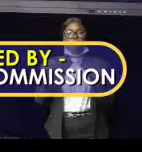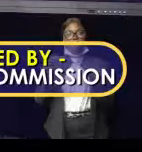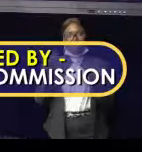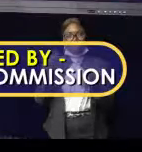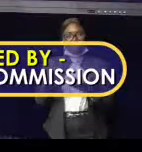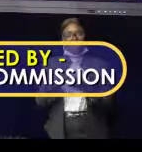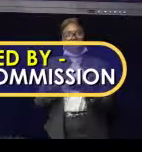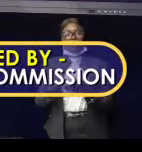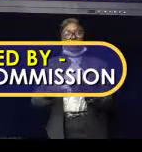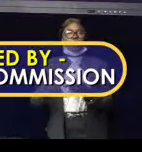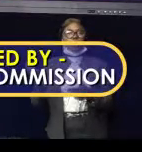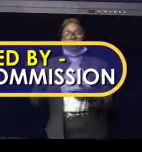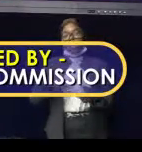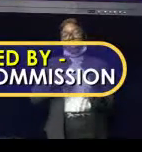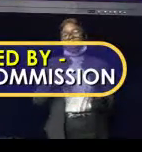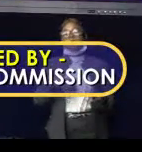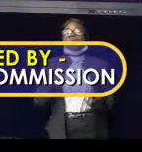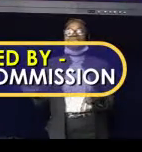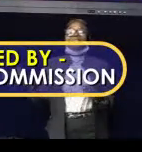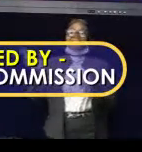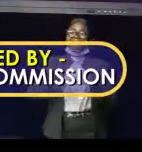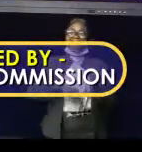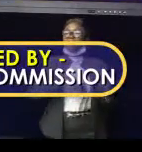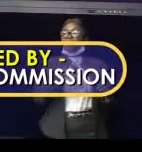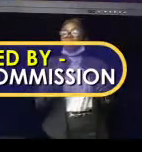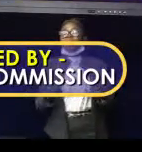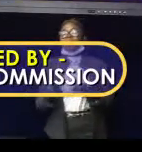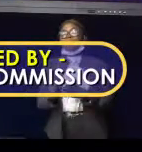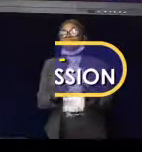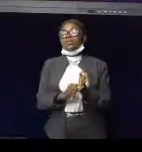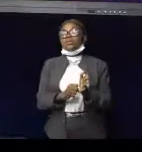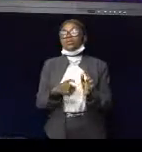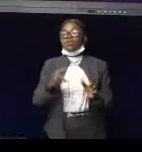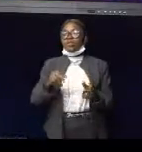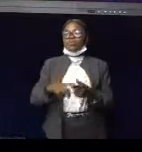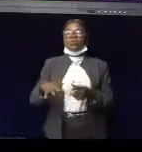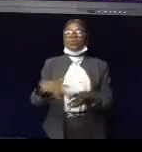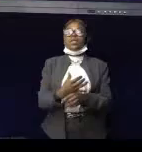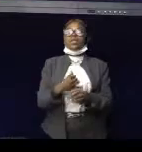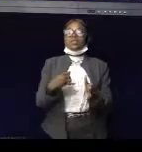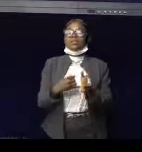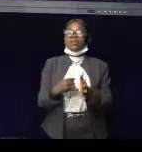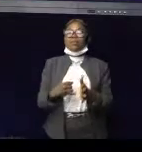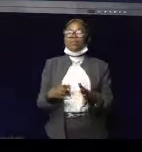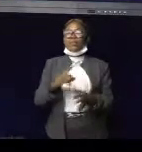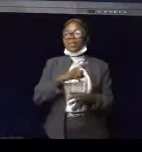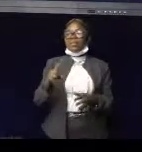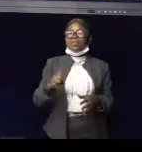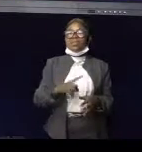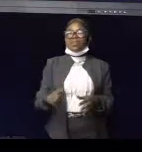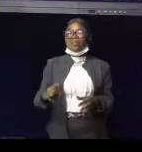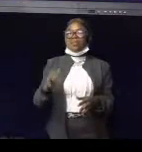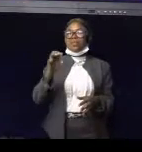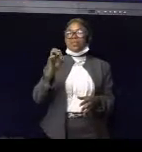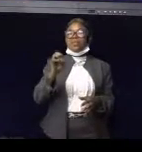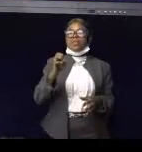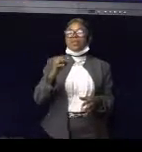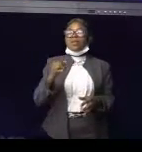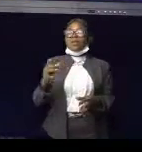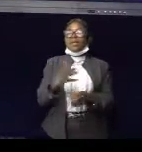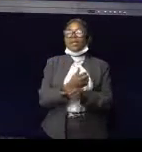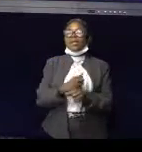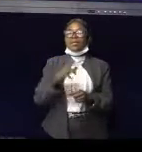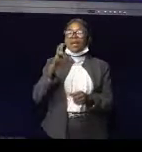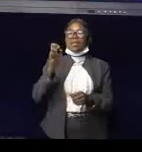share some of these formulas. This is how it begins, so you need to get it right. So Z gets